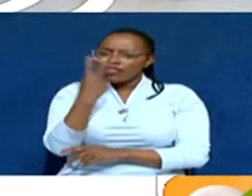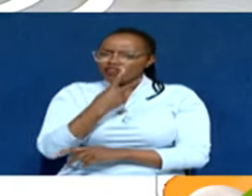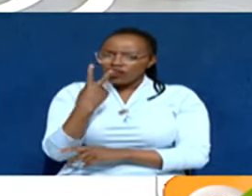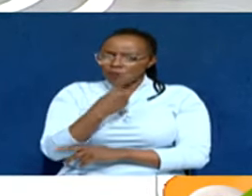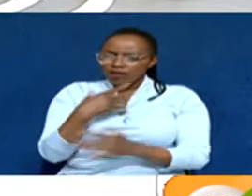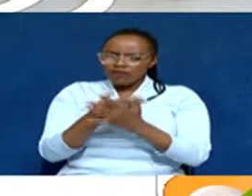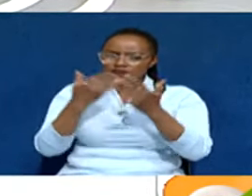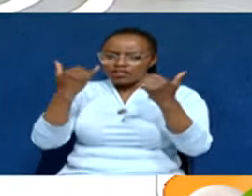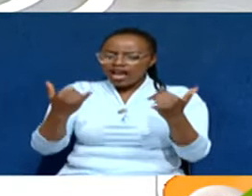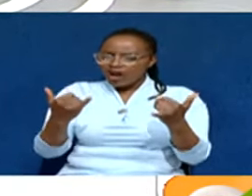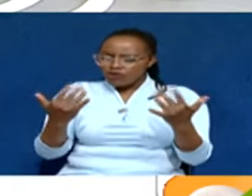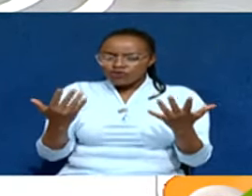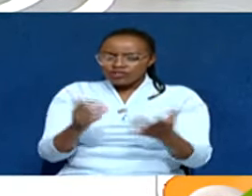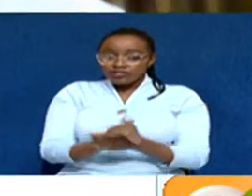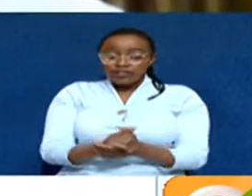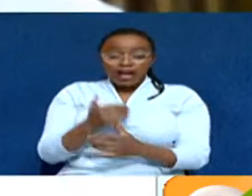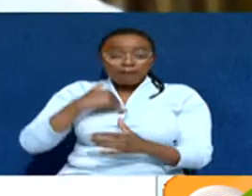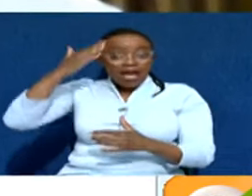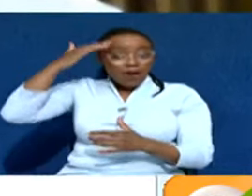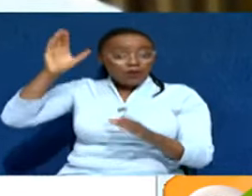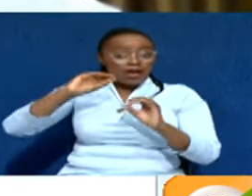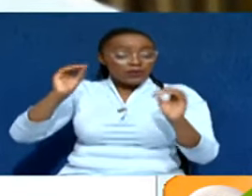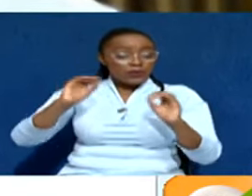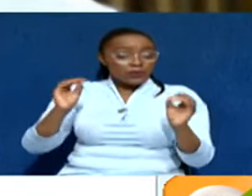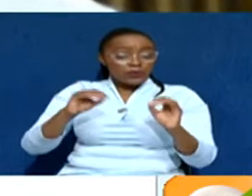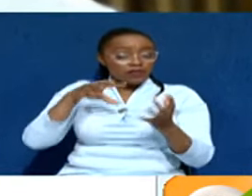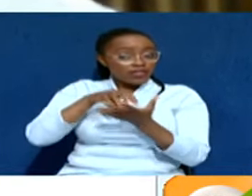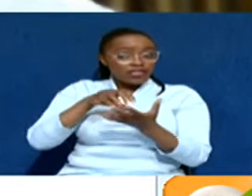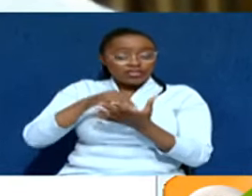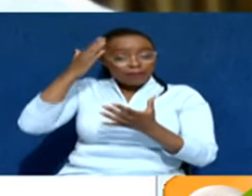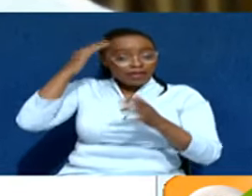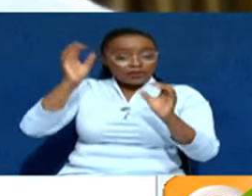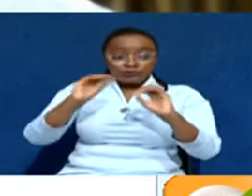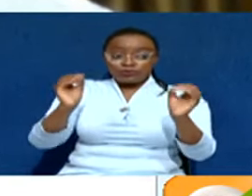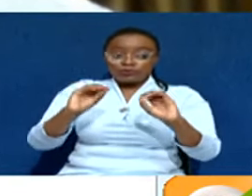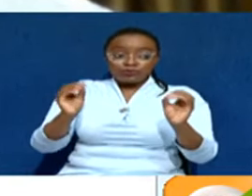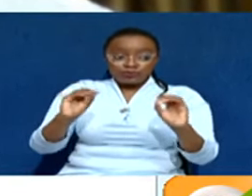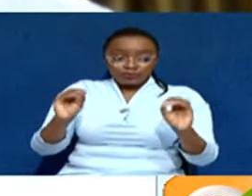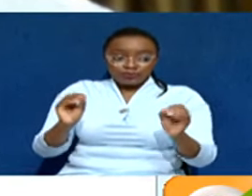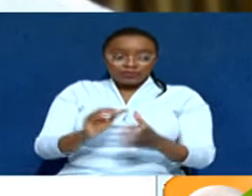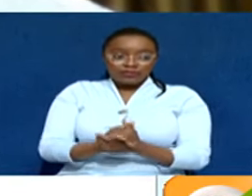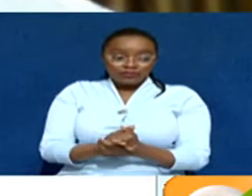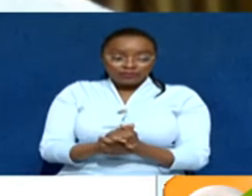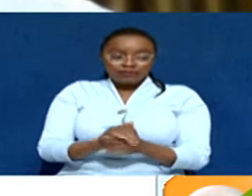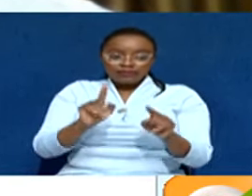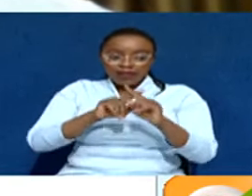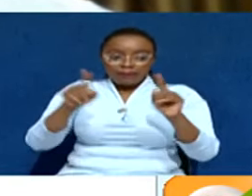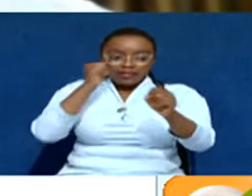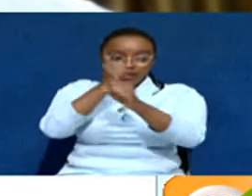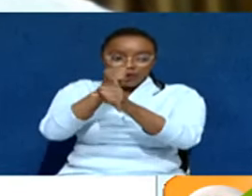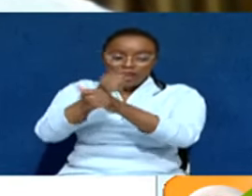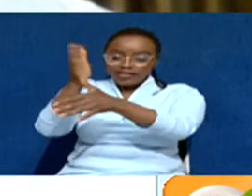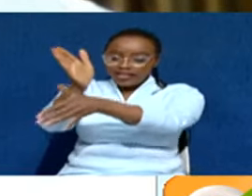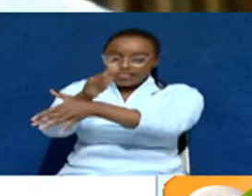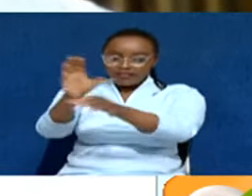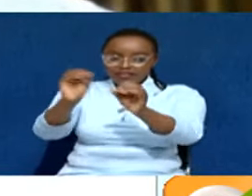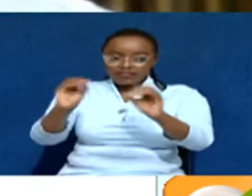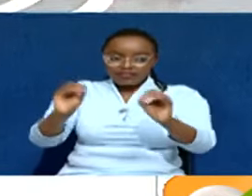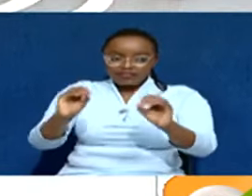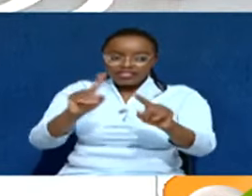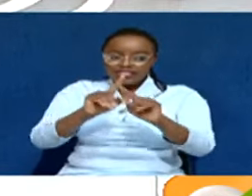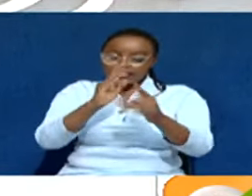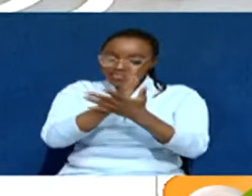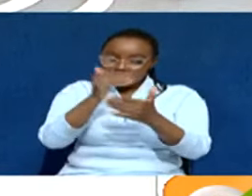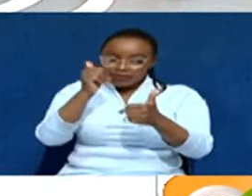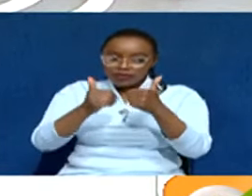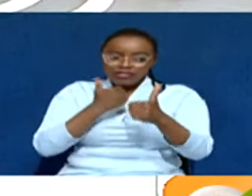Since February. I'm not aware about that case, Jeff. Okay, but he doesn't work for the embassy or he's... No. Something,